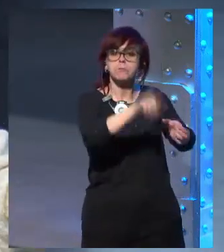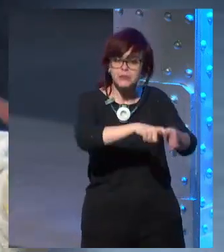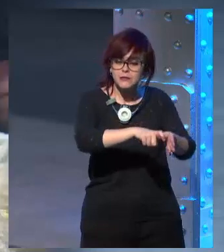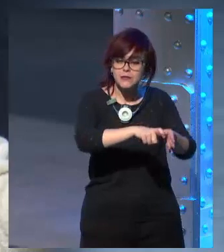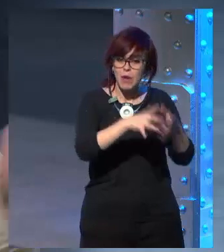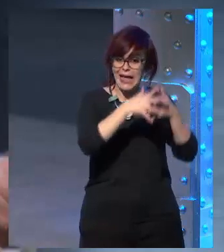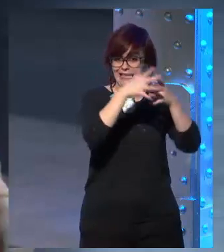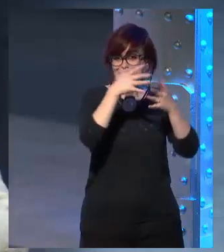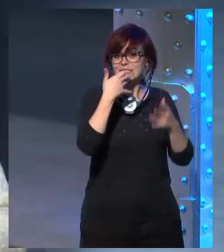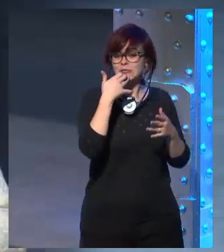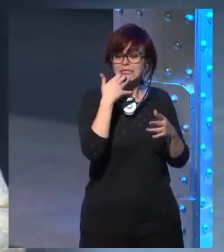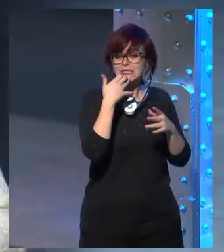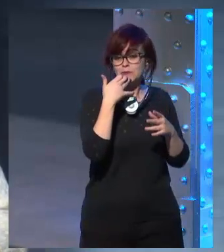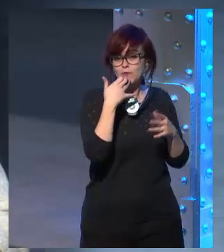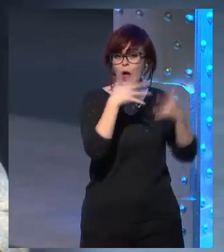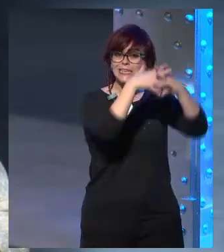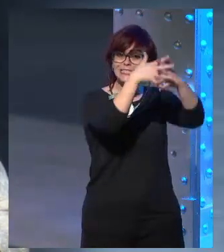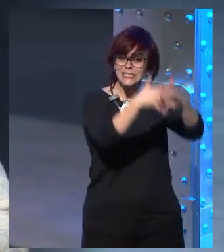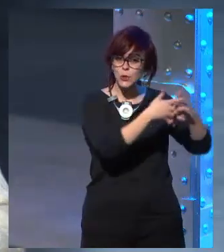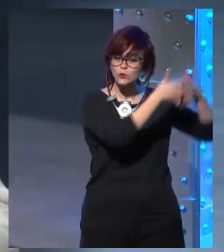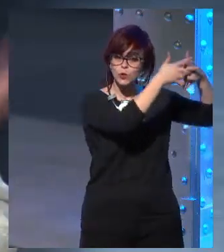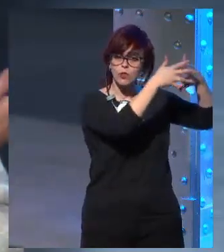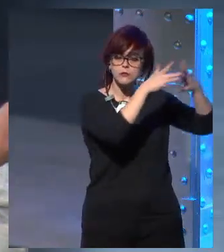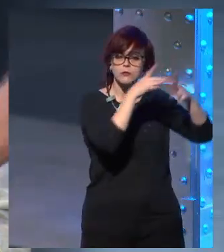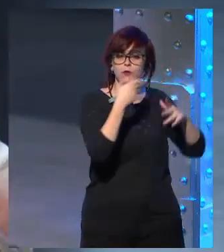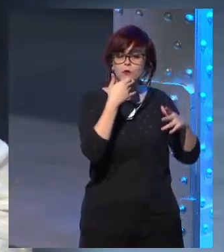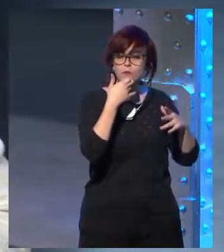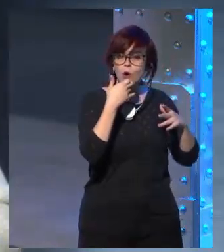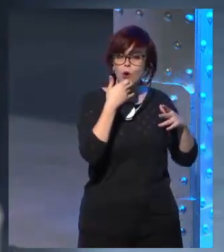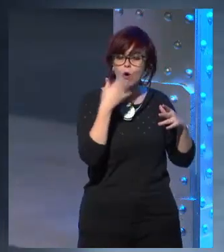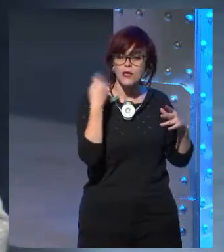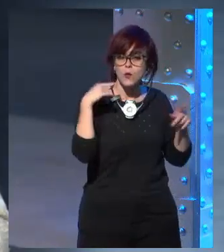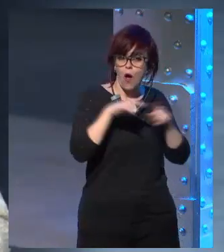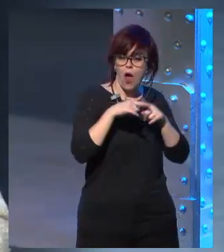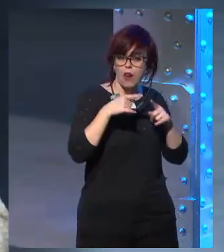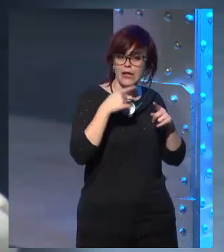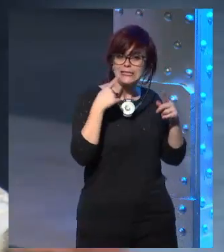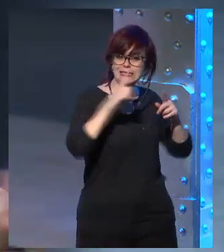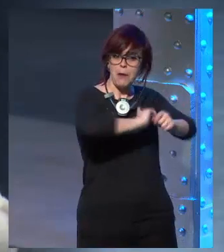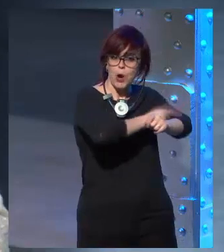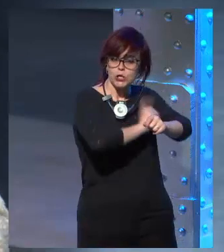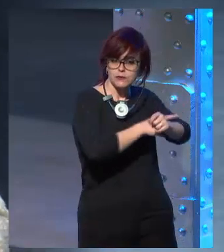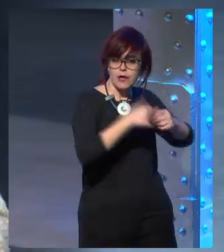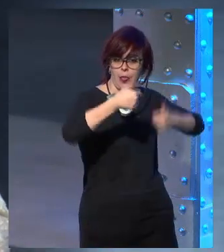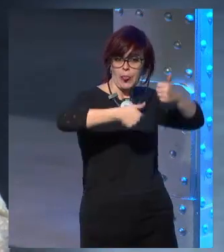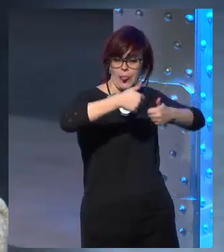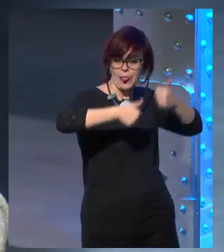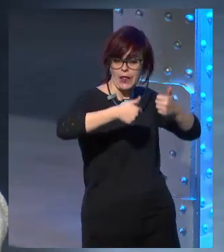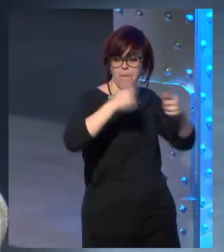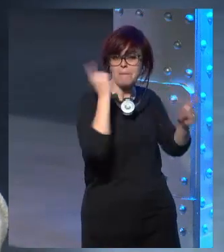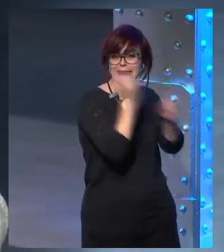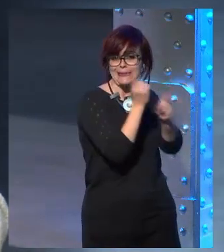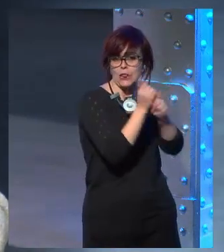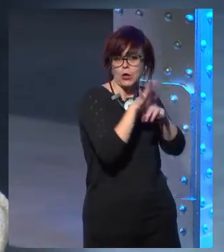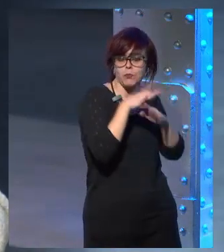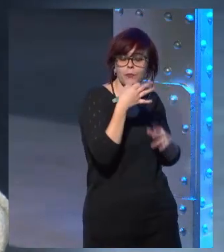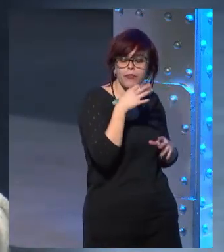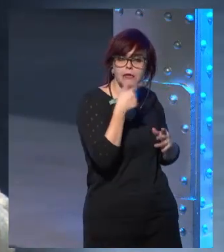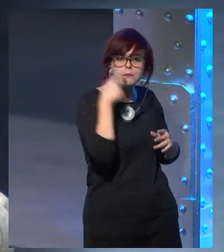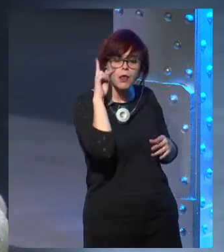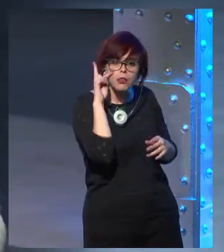around the game that they're sharing with each other. And so you might be doing something that I'm interested in, and I say, oh hey, let me look at that, and I start